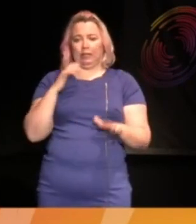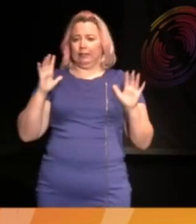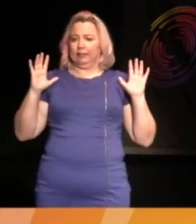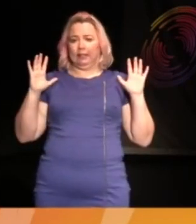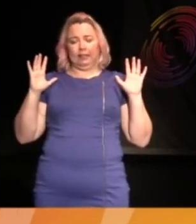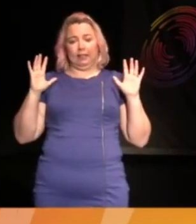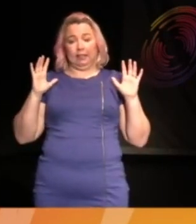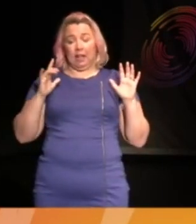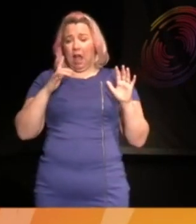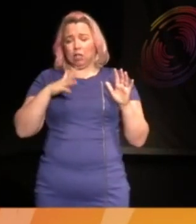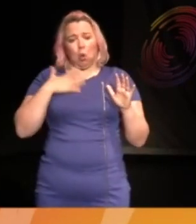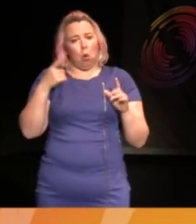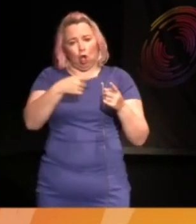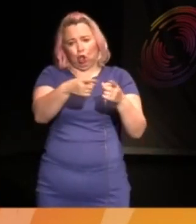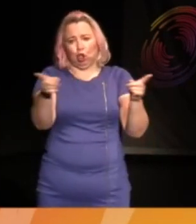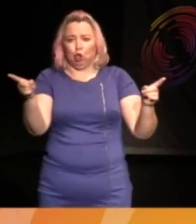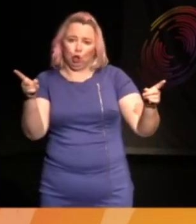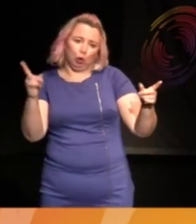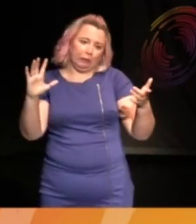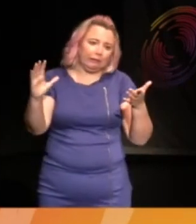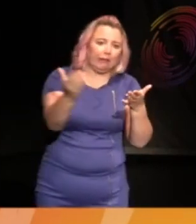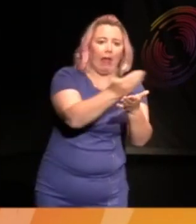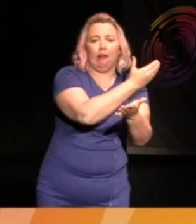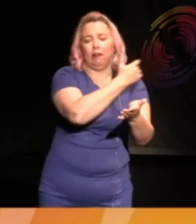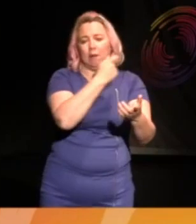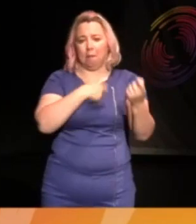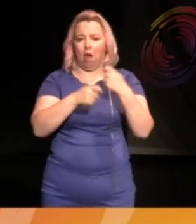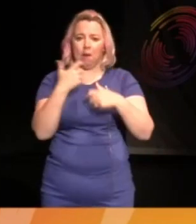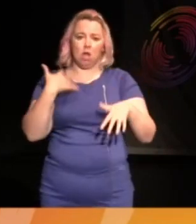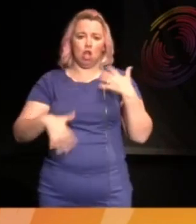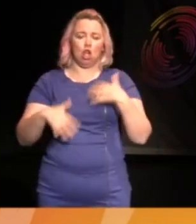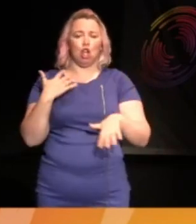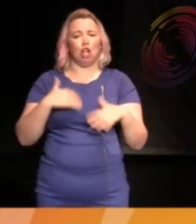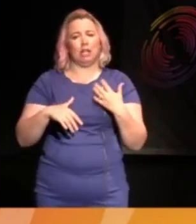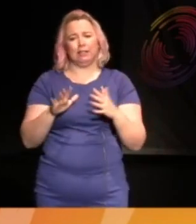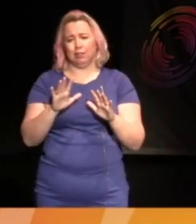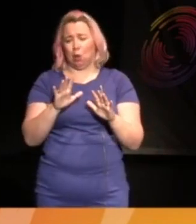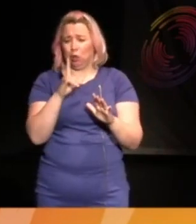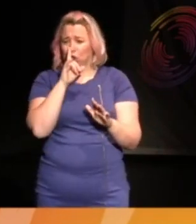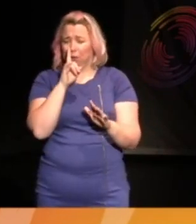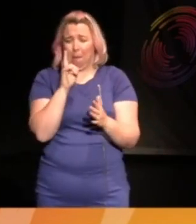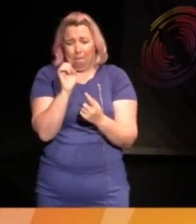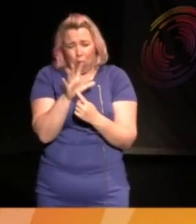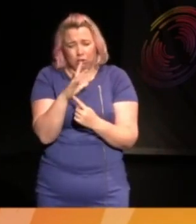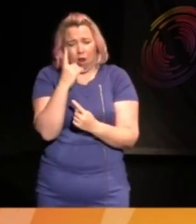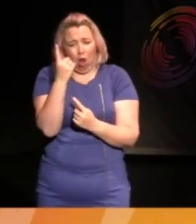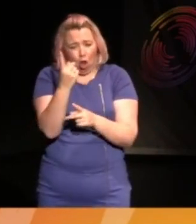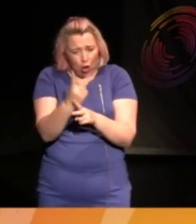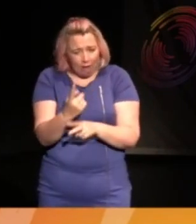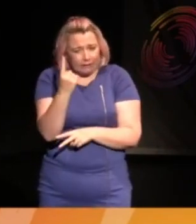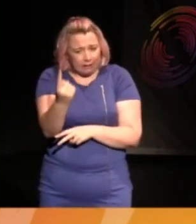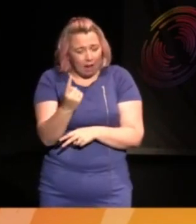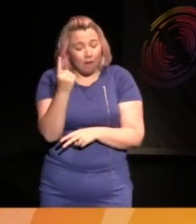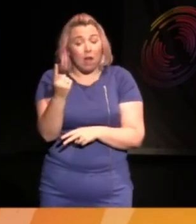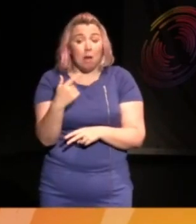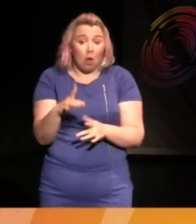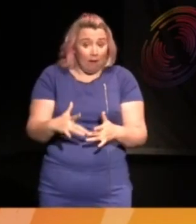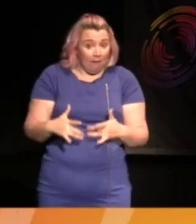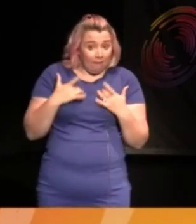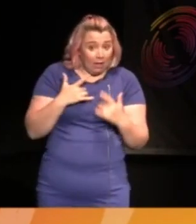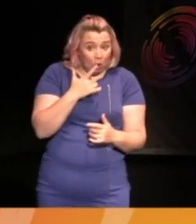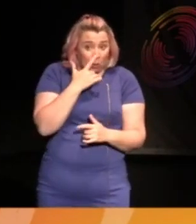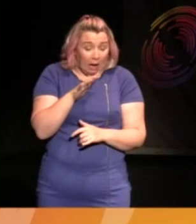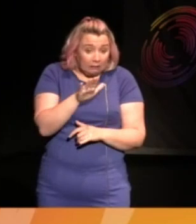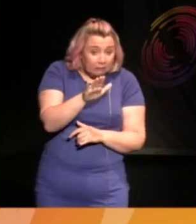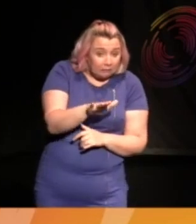be compromised, then that is, of course, not something for you to dive into. But if it's enough to just ask the question,